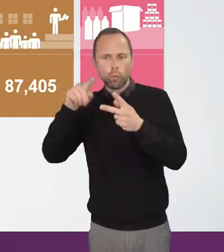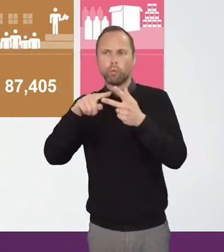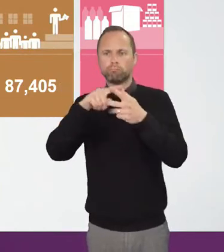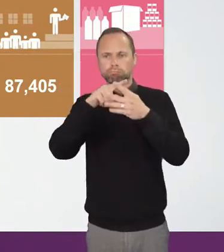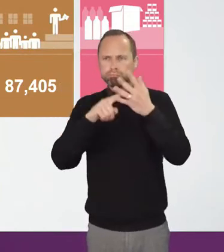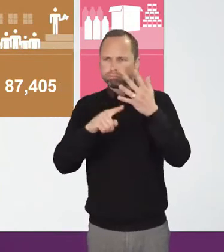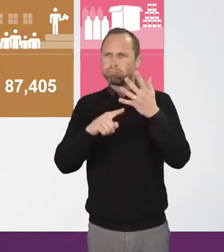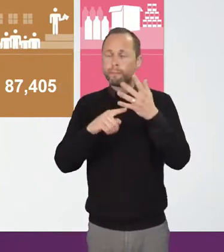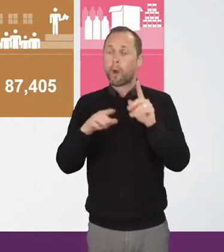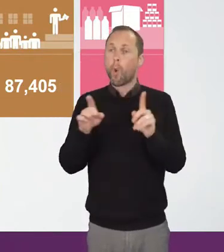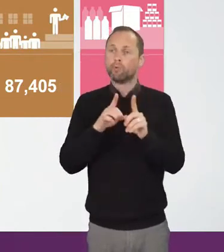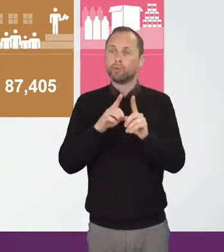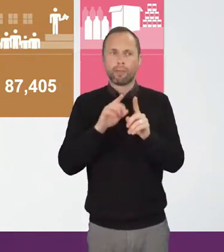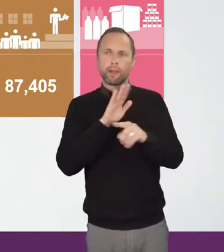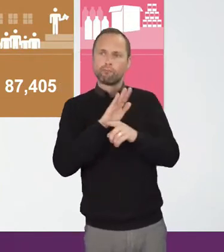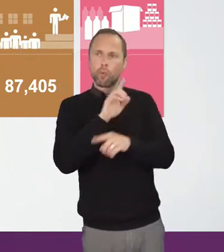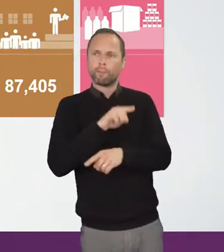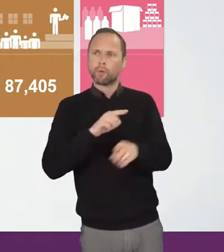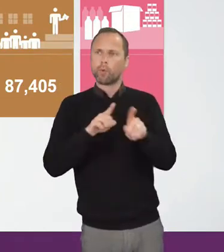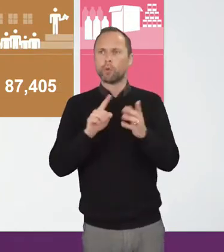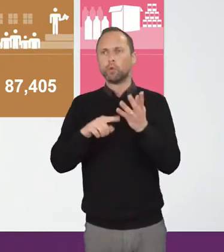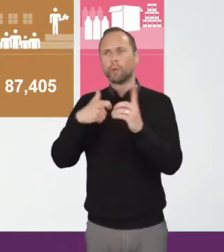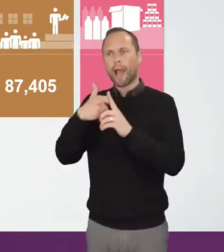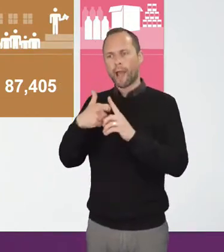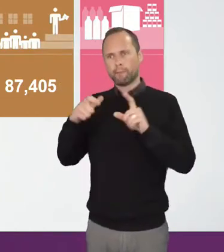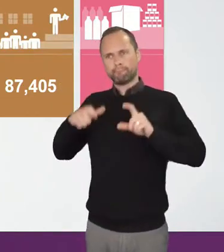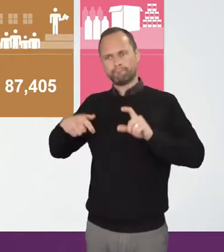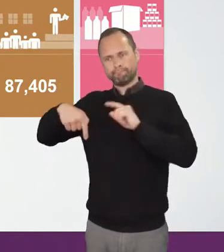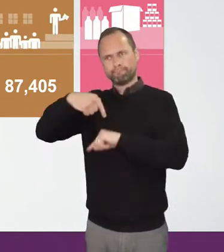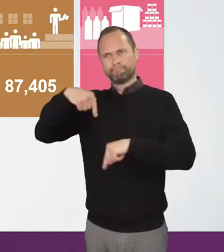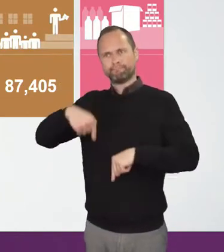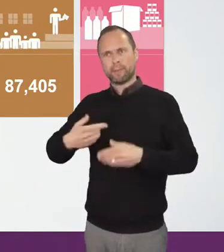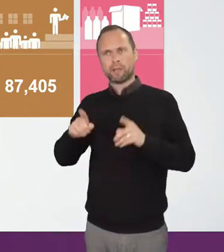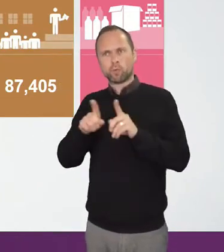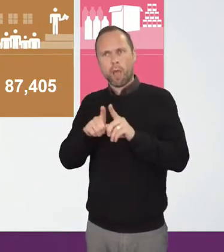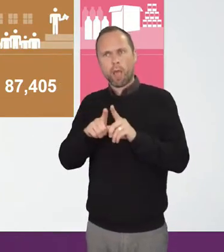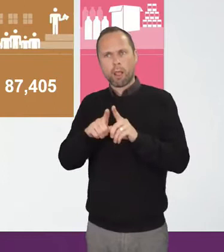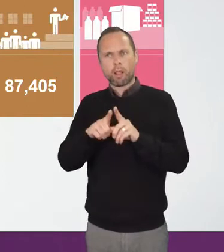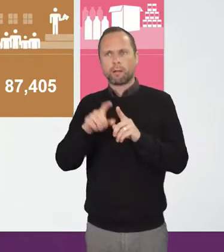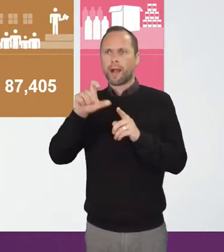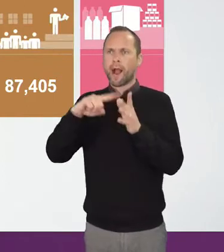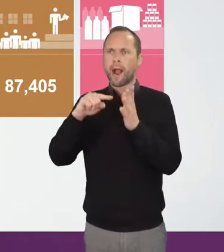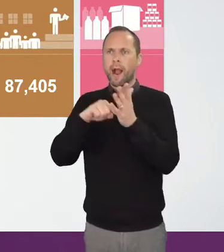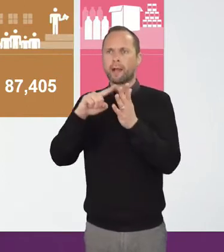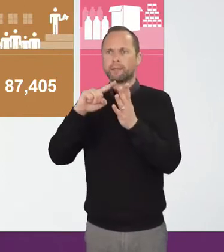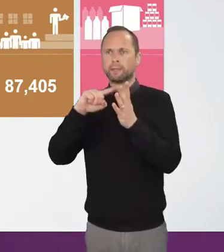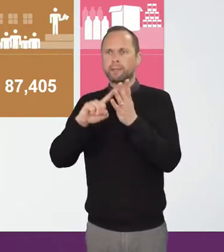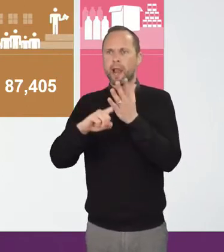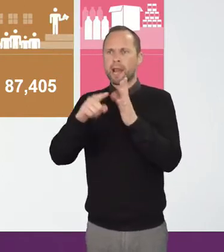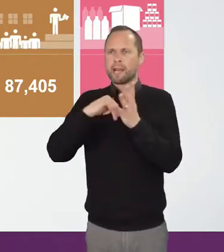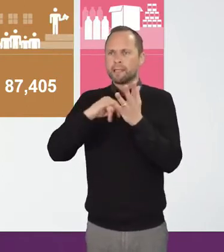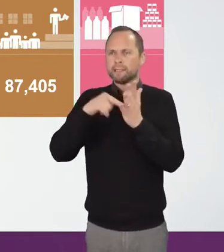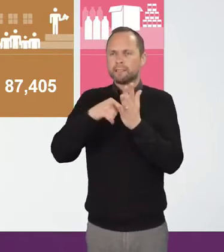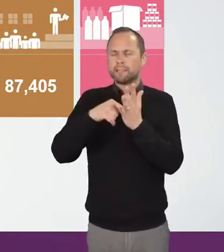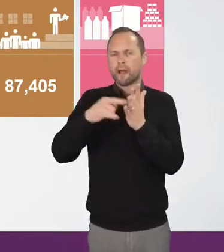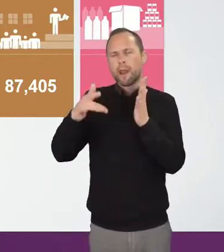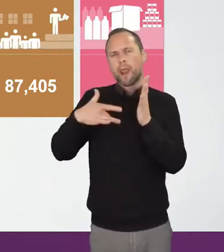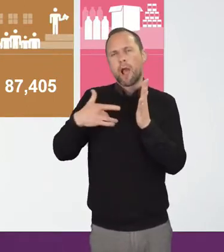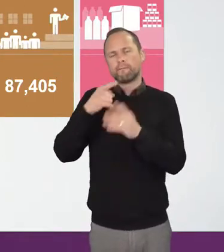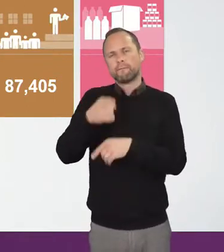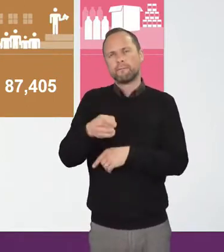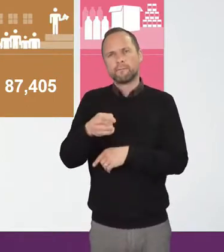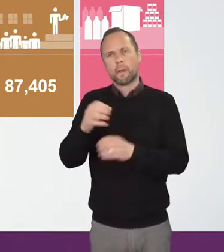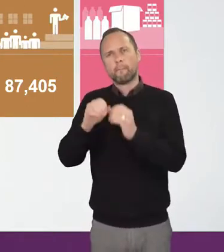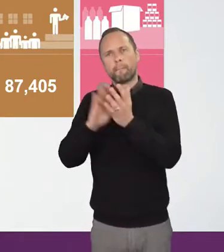CEBAL, but it also covers the work that happens in the UK, the work that's done through events like Catalyst Life, or training that happens